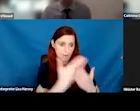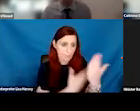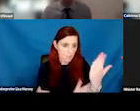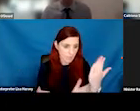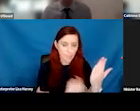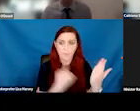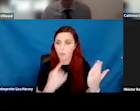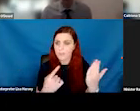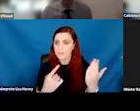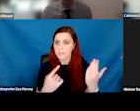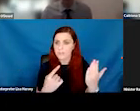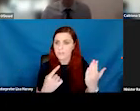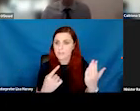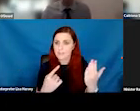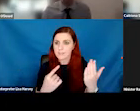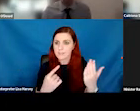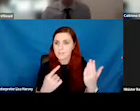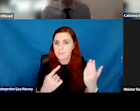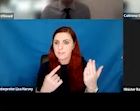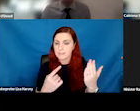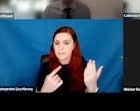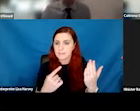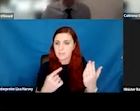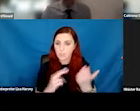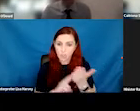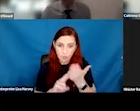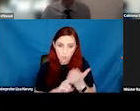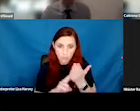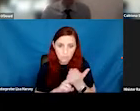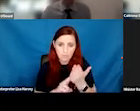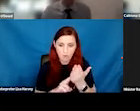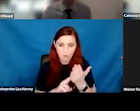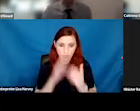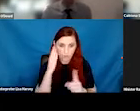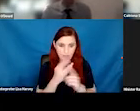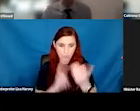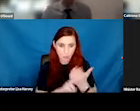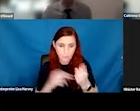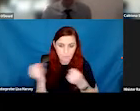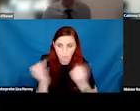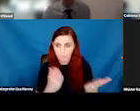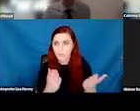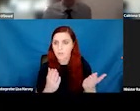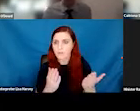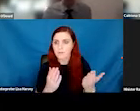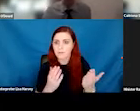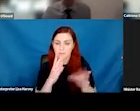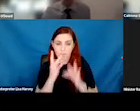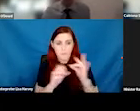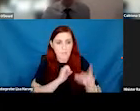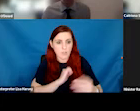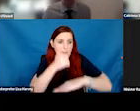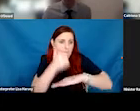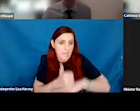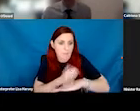However, care needs to be taken in the use and application, the direct application of the provisions, to make sure that the minimum performances